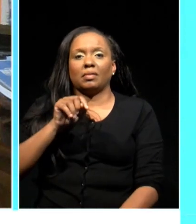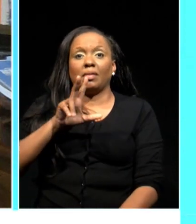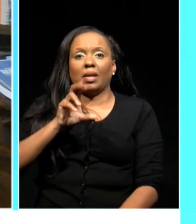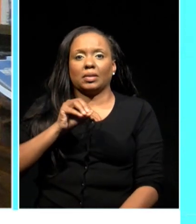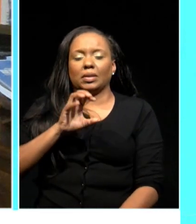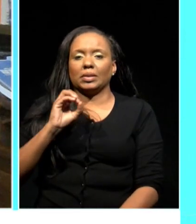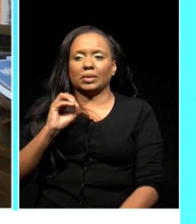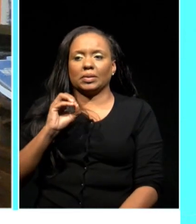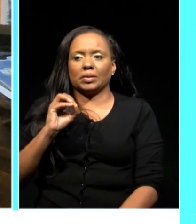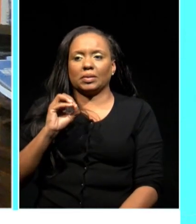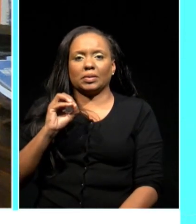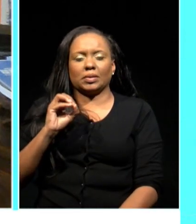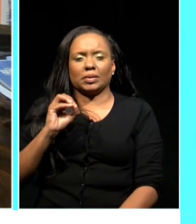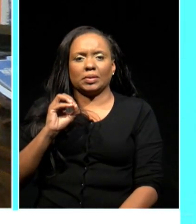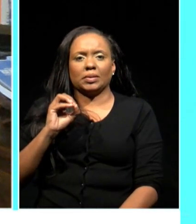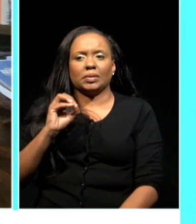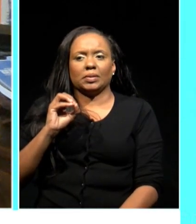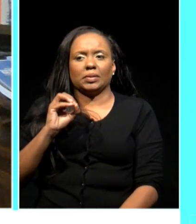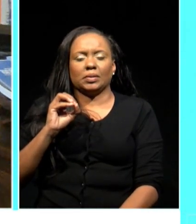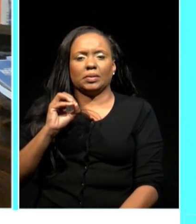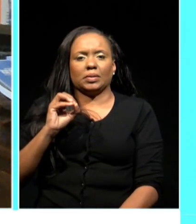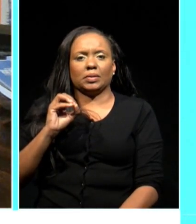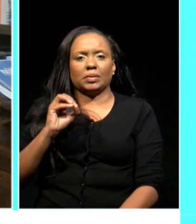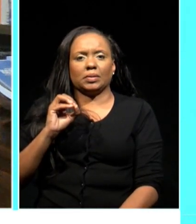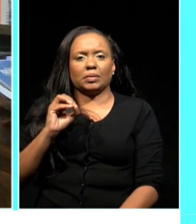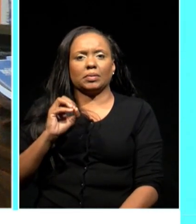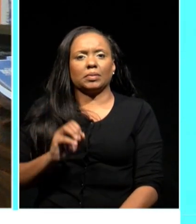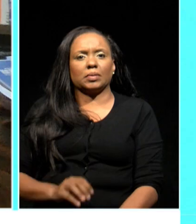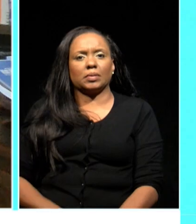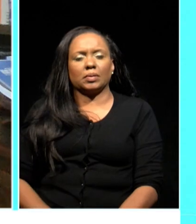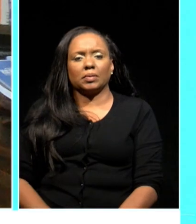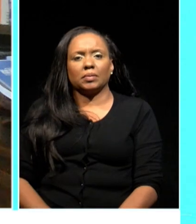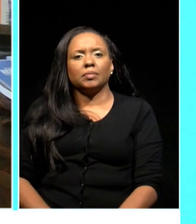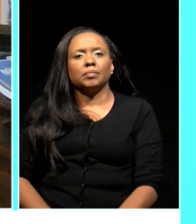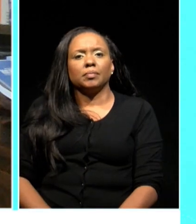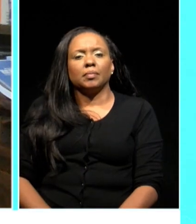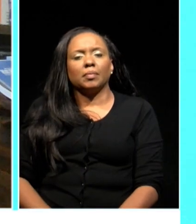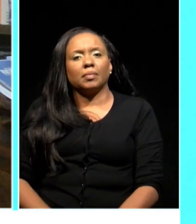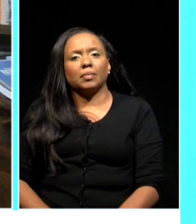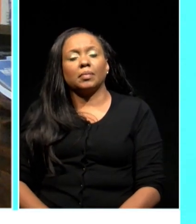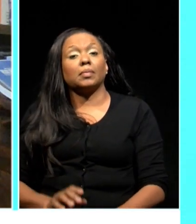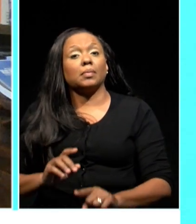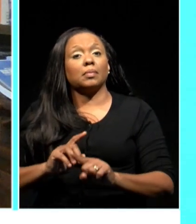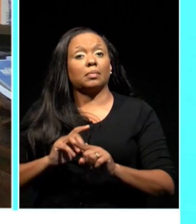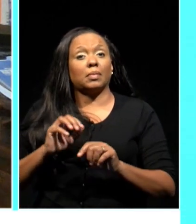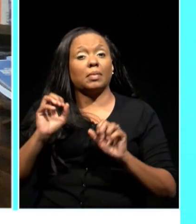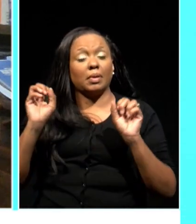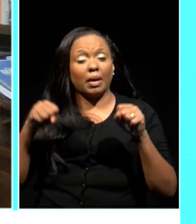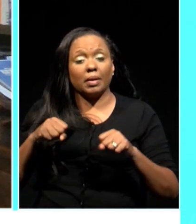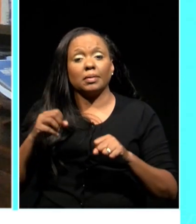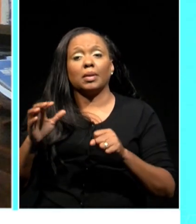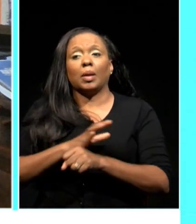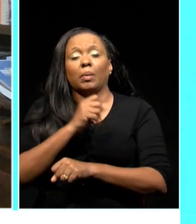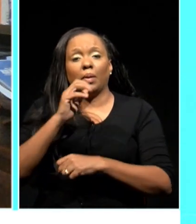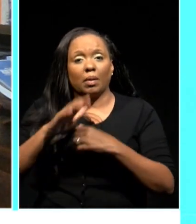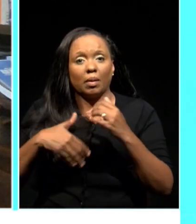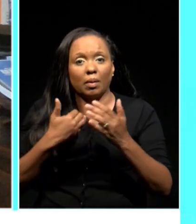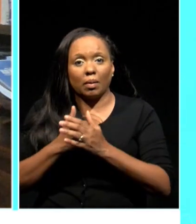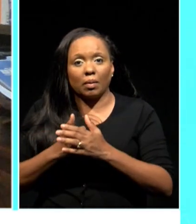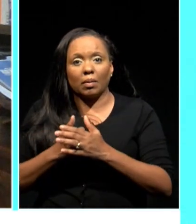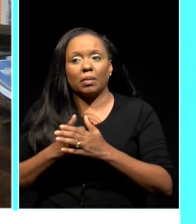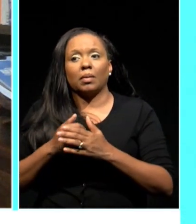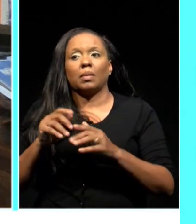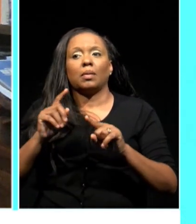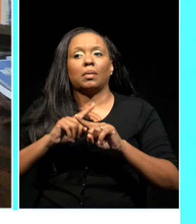night should not, in fact, blind the people who won the election, the Barbados Labour Party, that they have